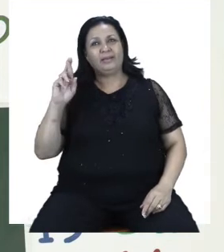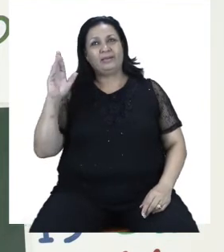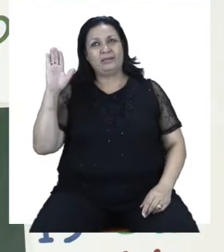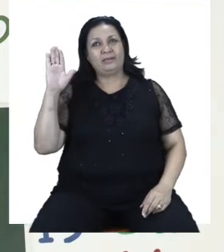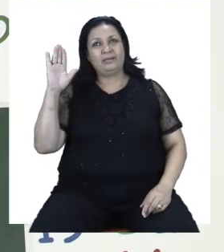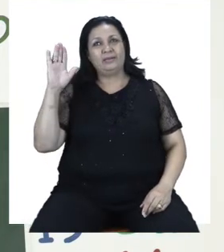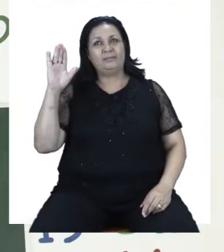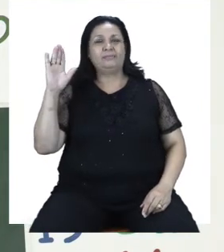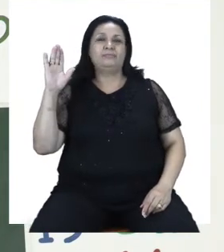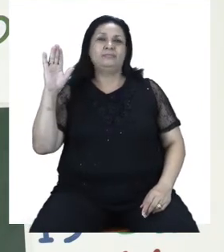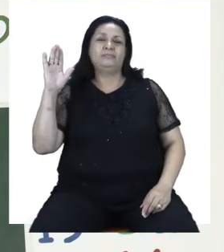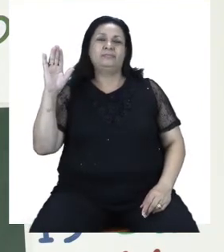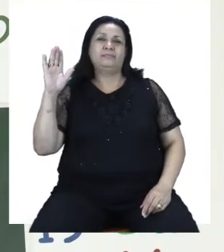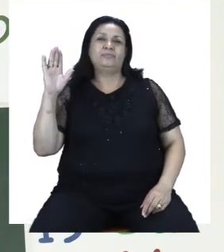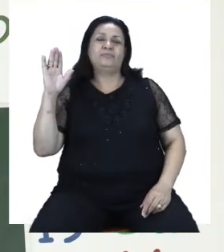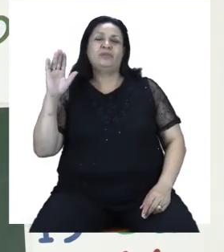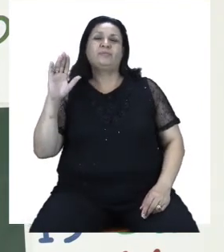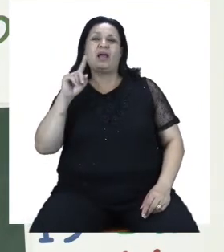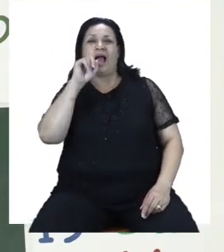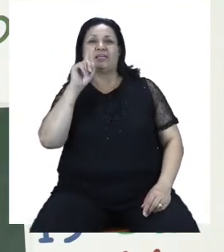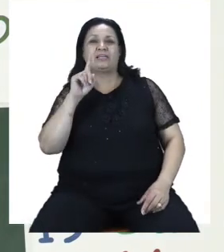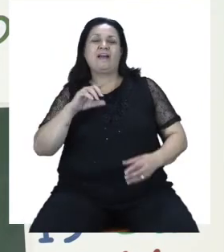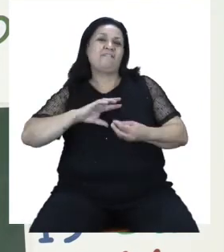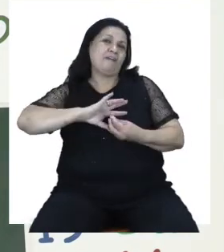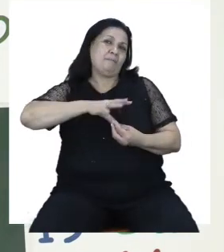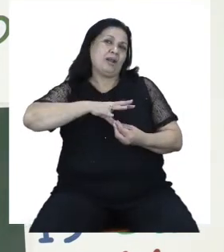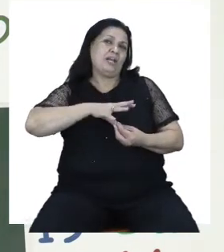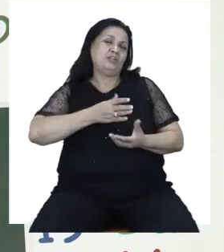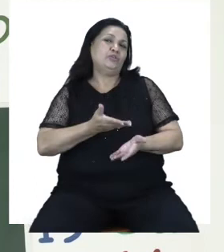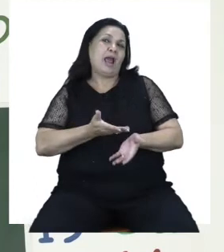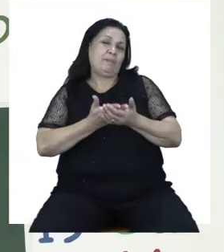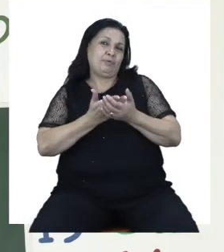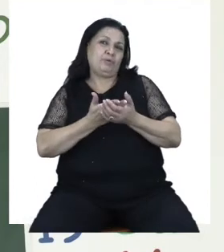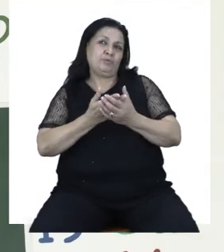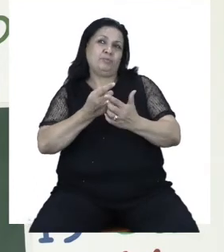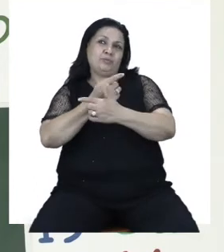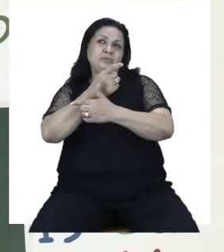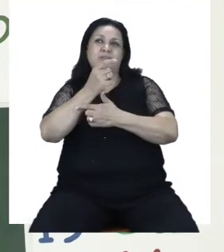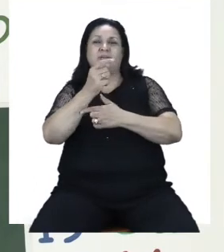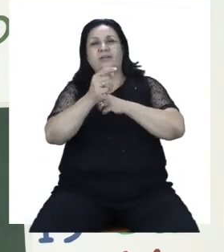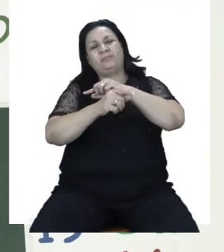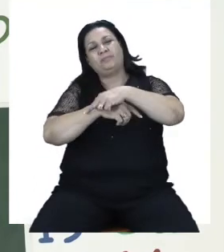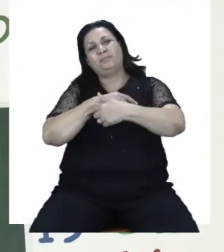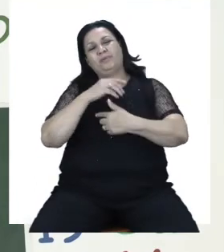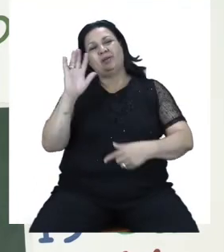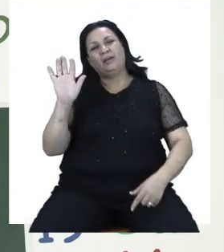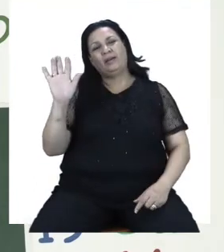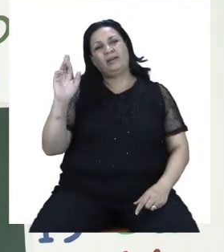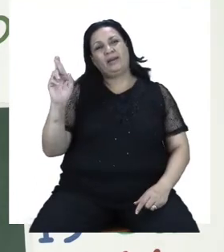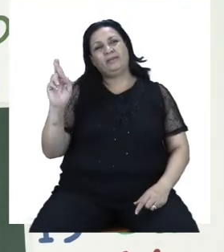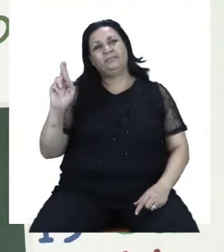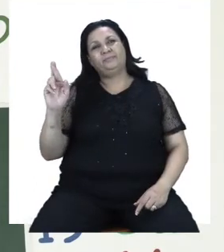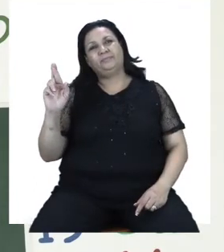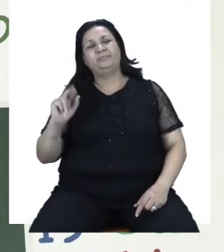your family members to help you tie a string around your right hand. It can be anything, even